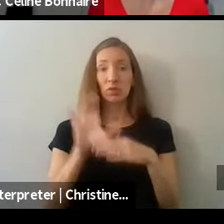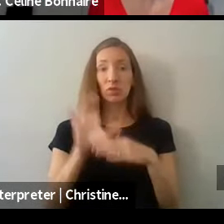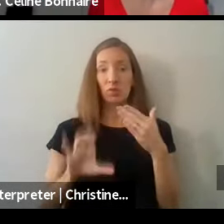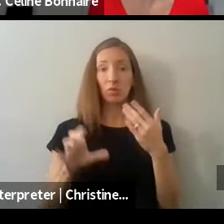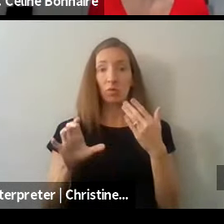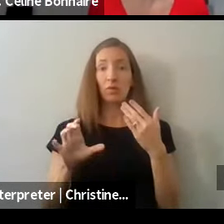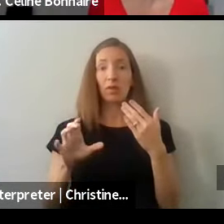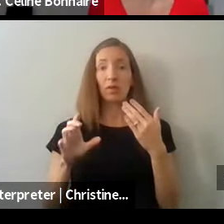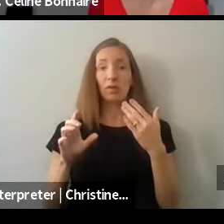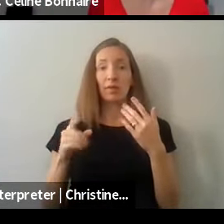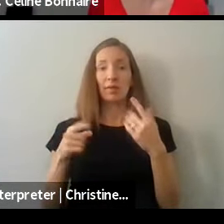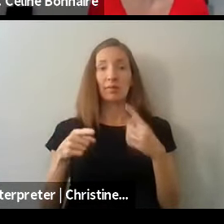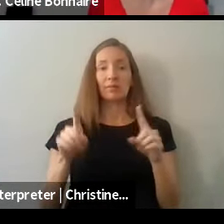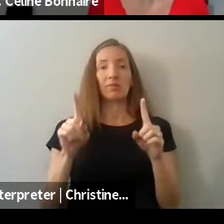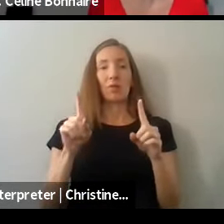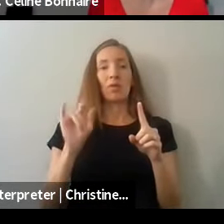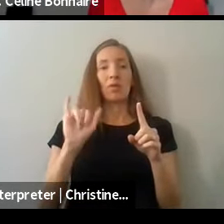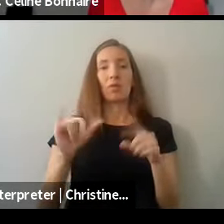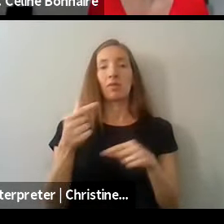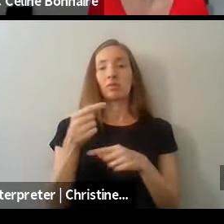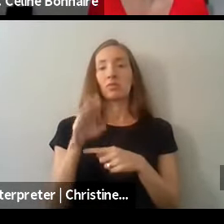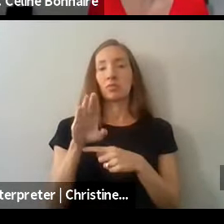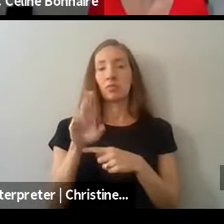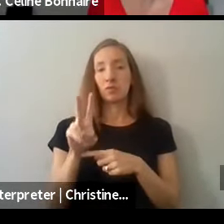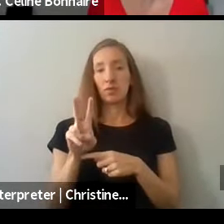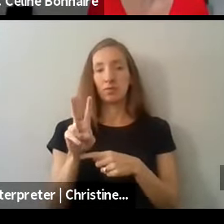a pandemic, would have to be evidence-driven.